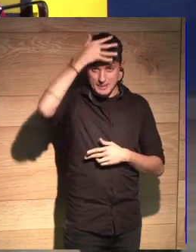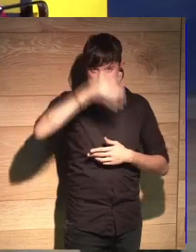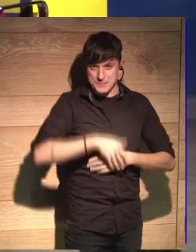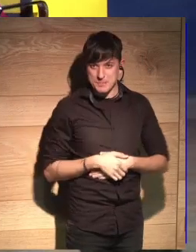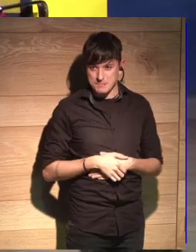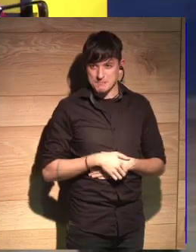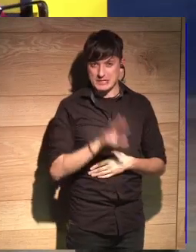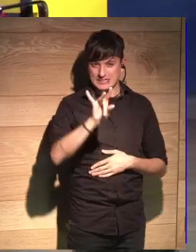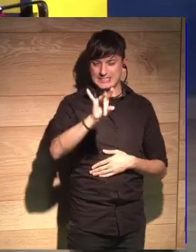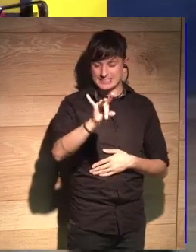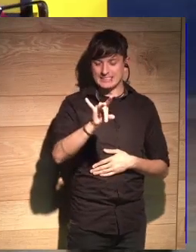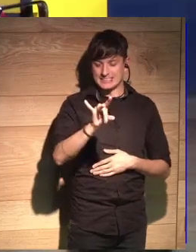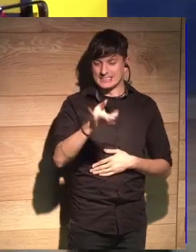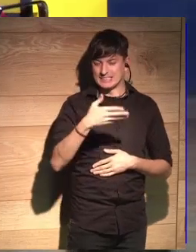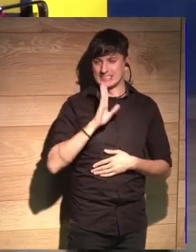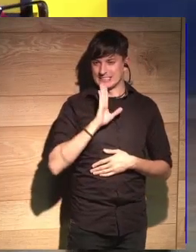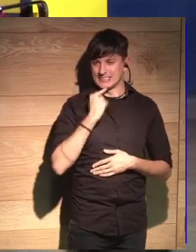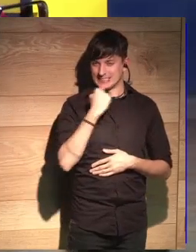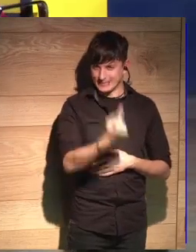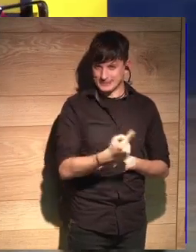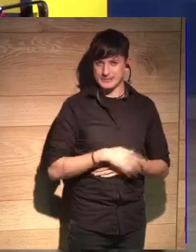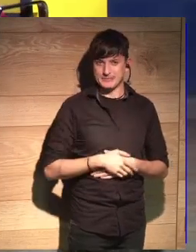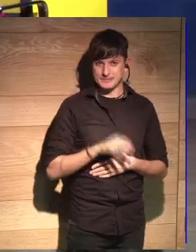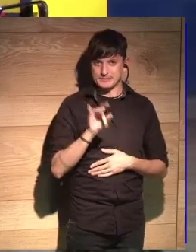you said yes.